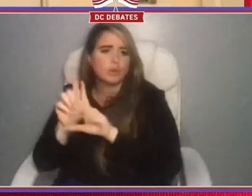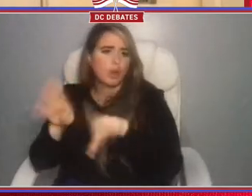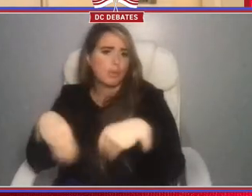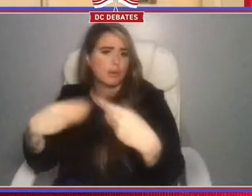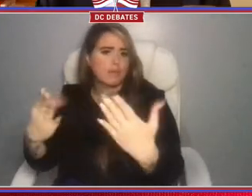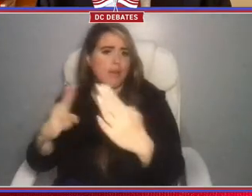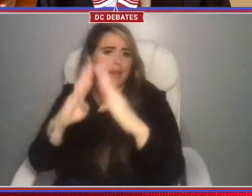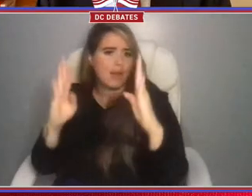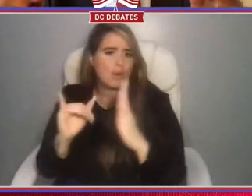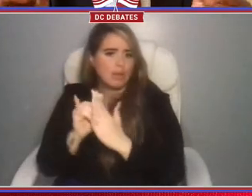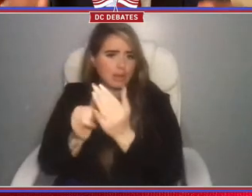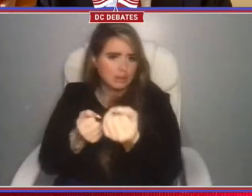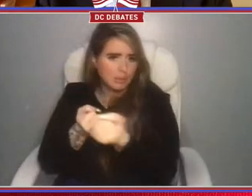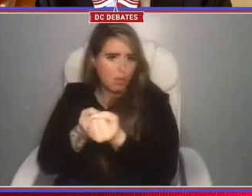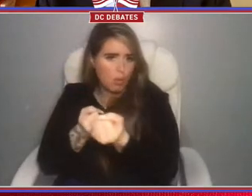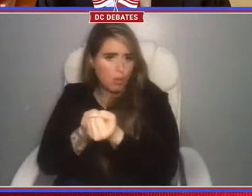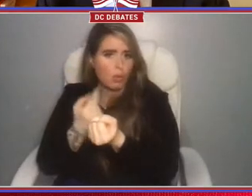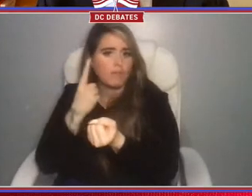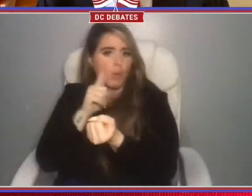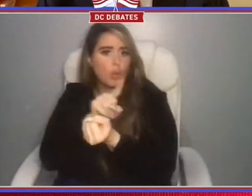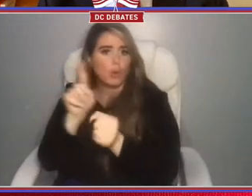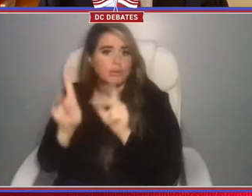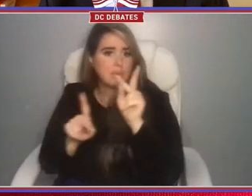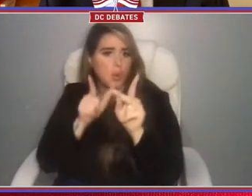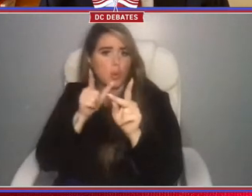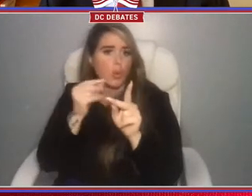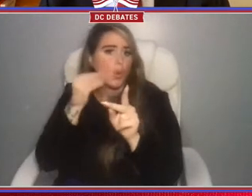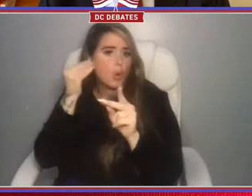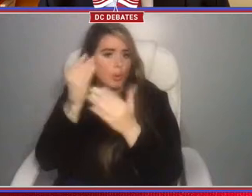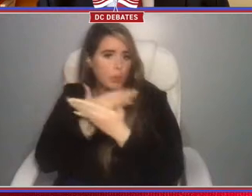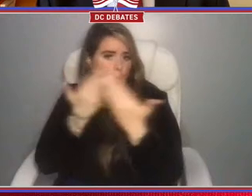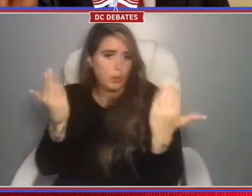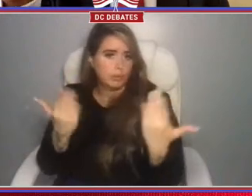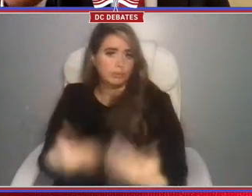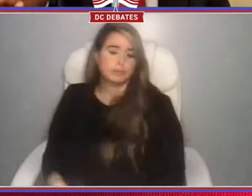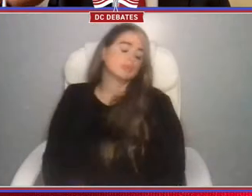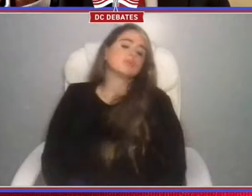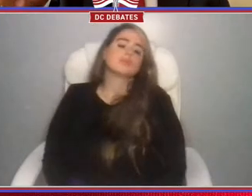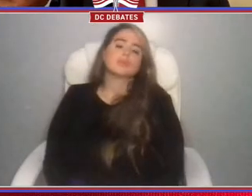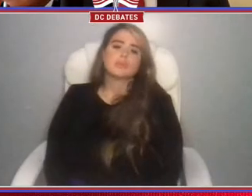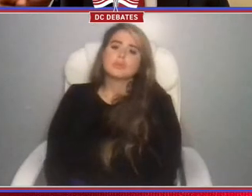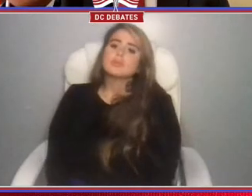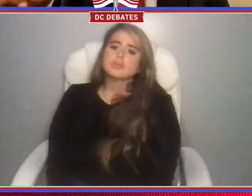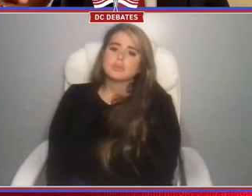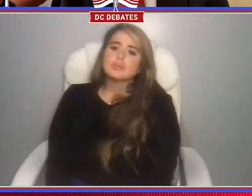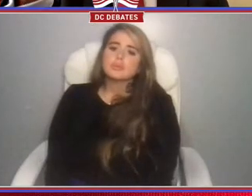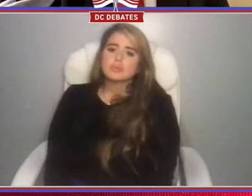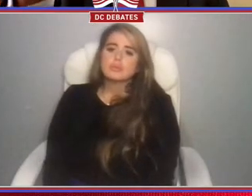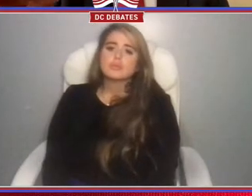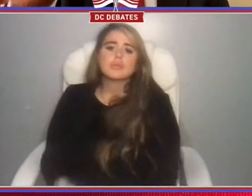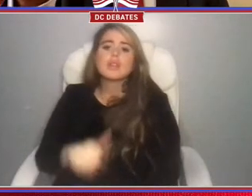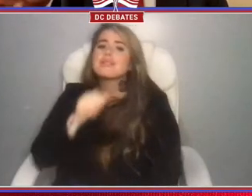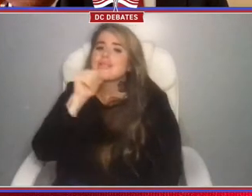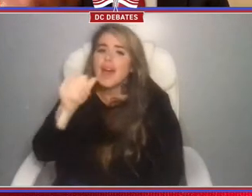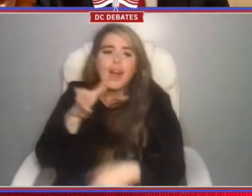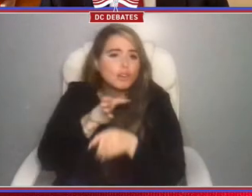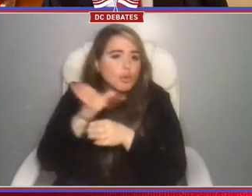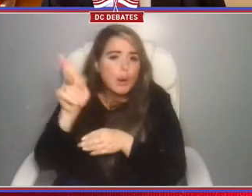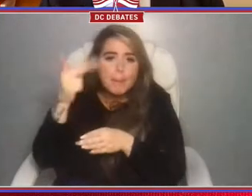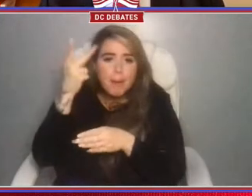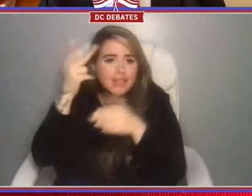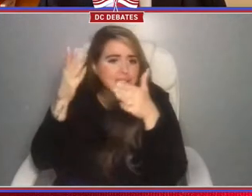supportive for our unhoused or homeless population. Thank you very much, Mr. White. What a non-career politician will do for